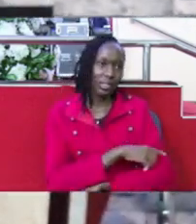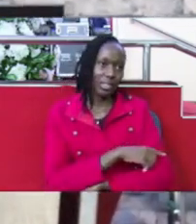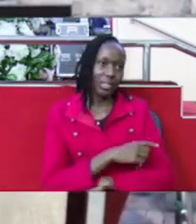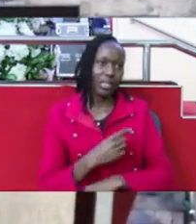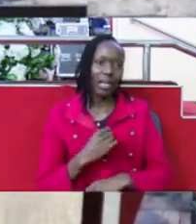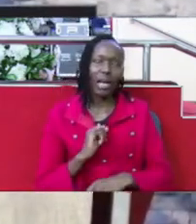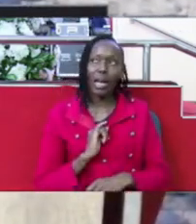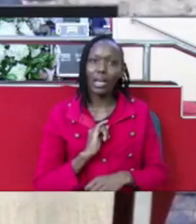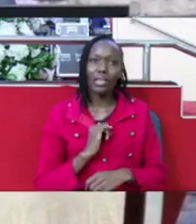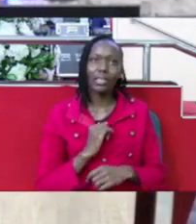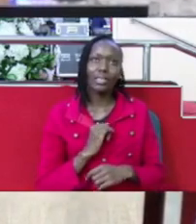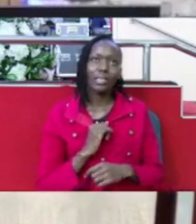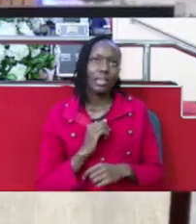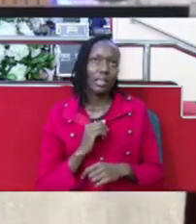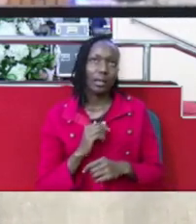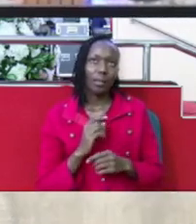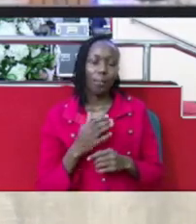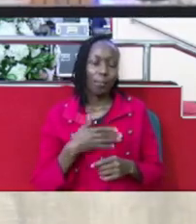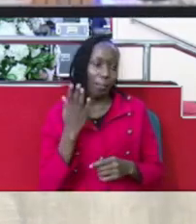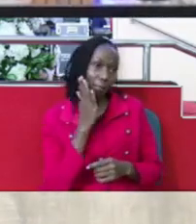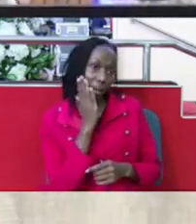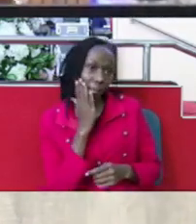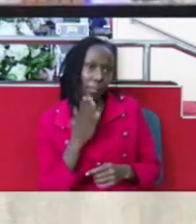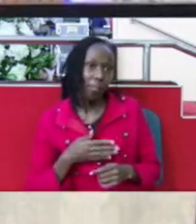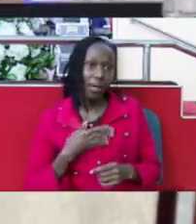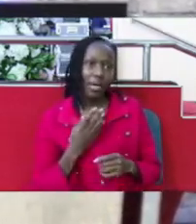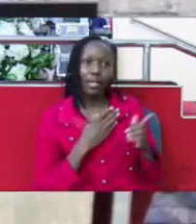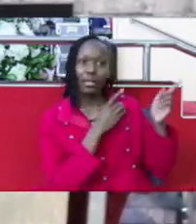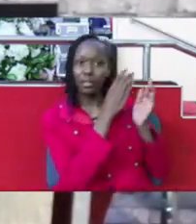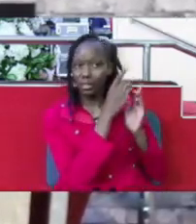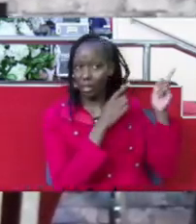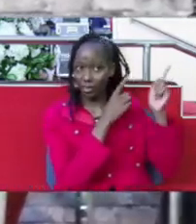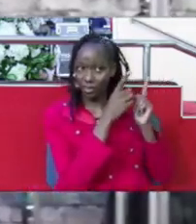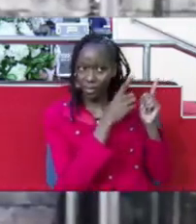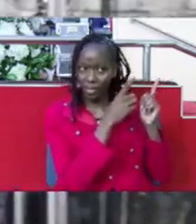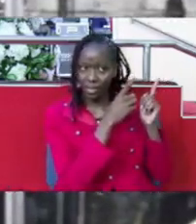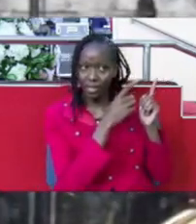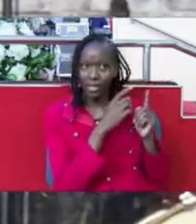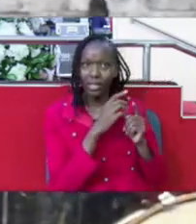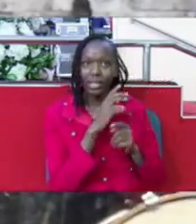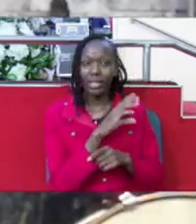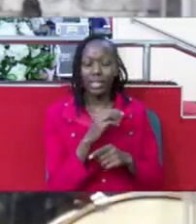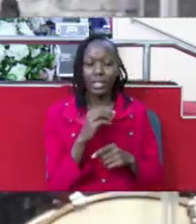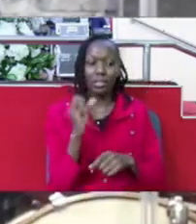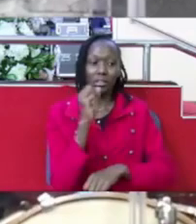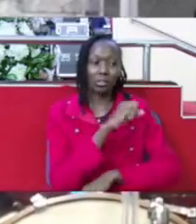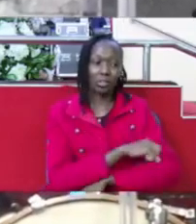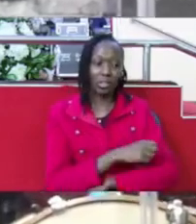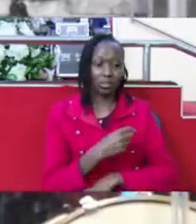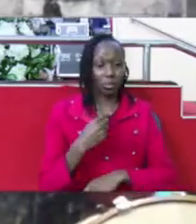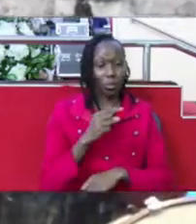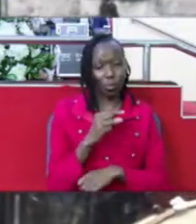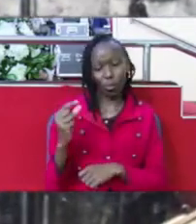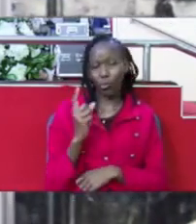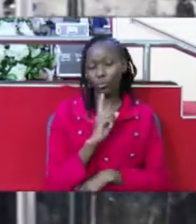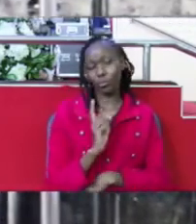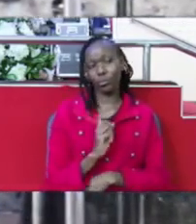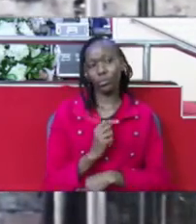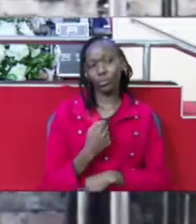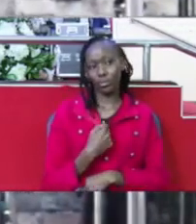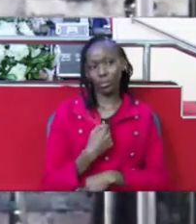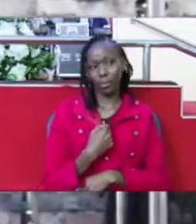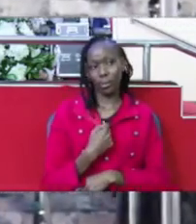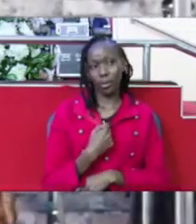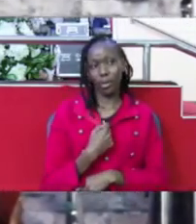na mimi nami sikuenda shule ya Jumapili. That is the day I regretted. Nikaweza kujiuliza maswali. Because she came and asked me, did you